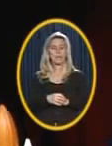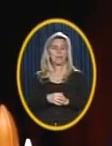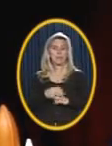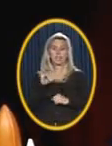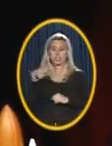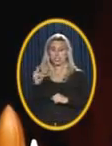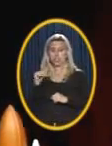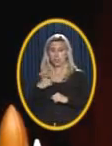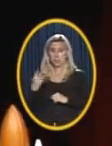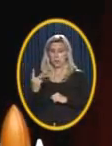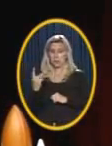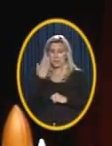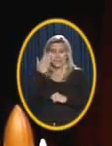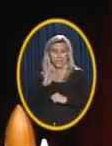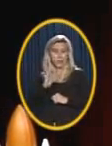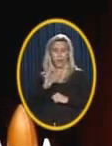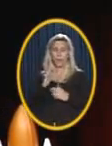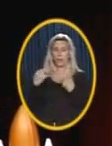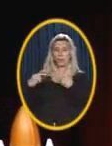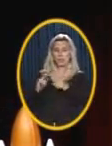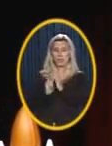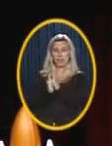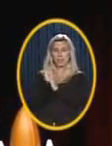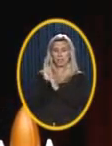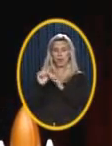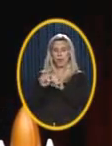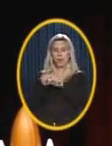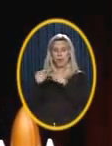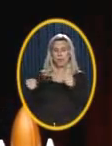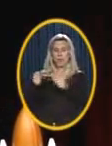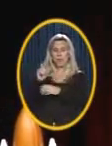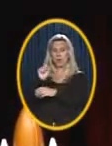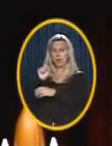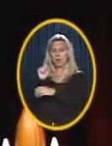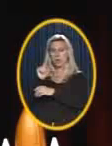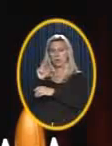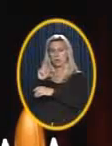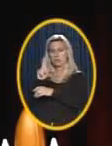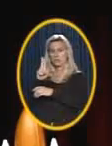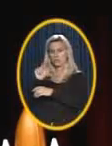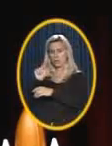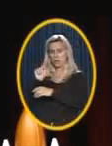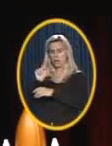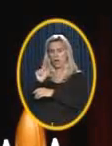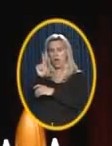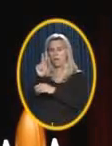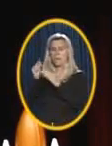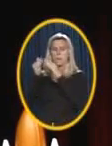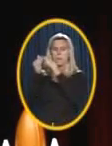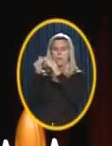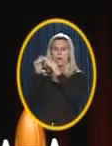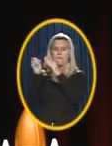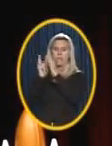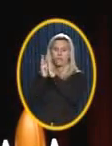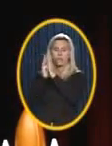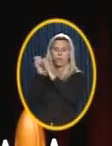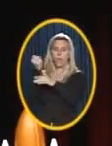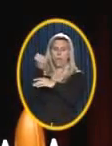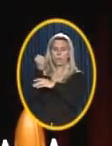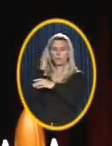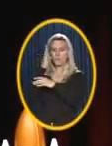Unbeknownst to John and I, when we lifted off, we broke a strut up in the nose of the vehicle that holds the forward reaction control